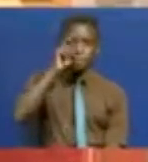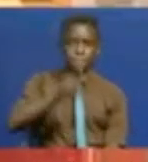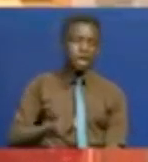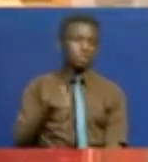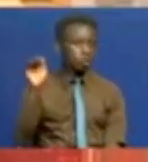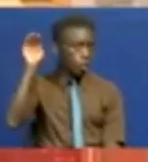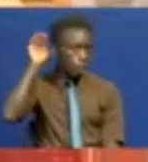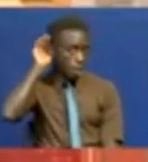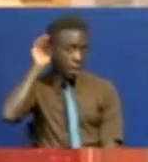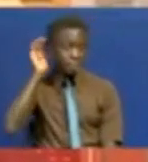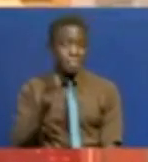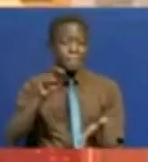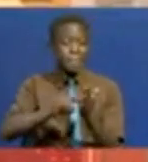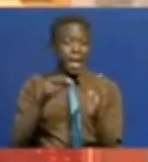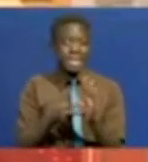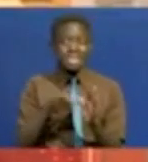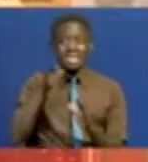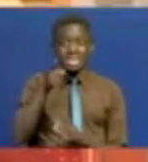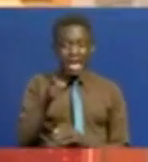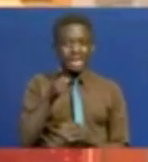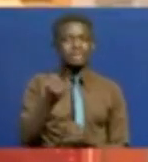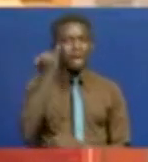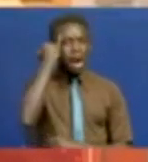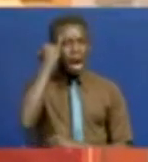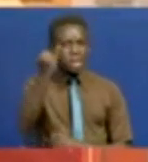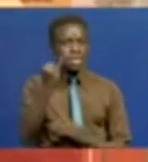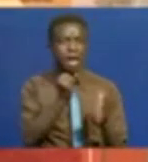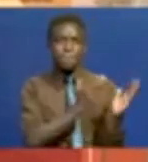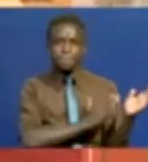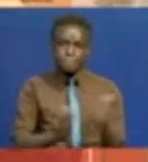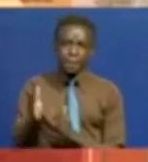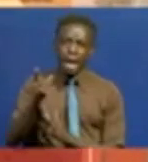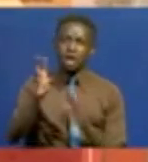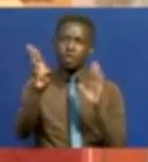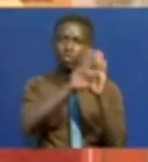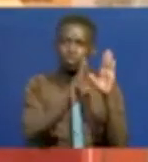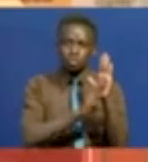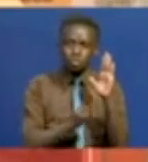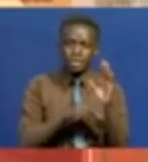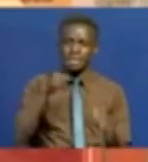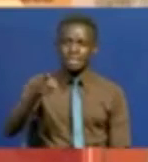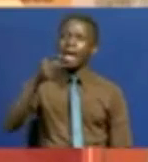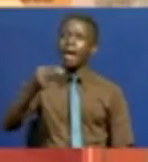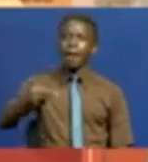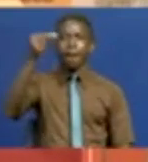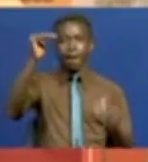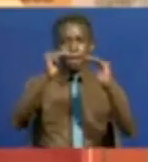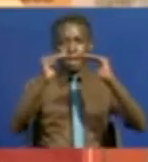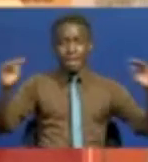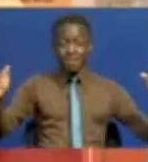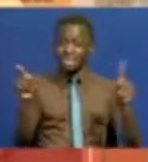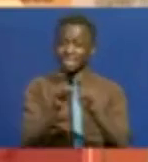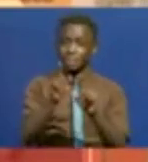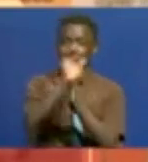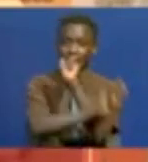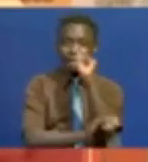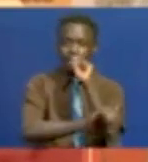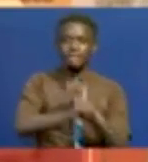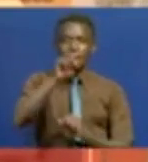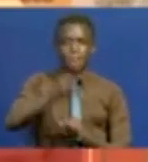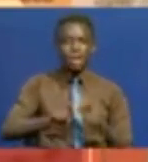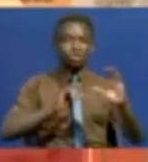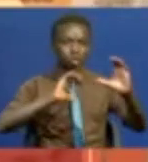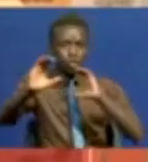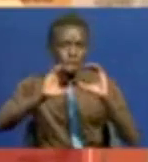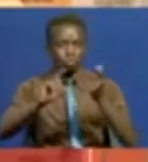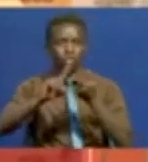So it's a mechanism that is a high level that as a country we need to communicate to our market,